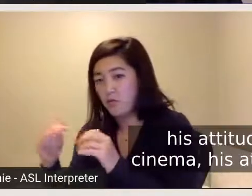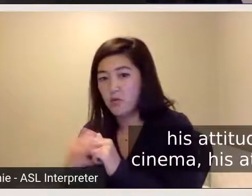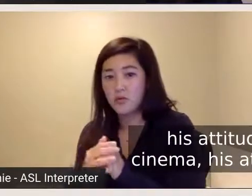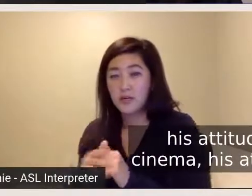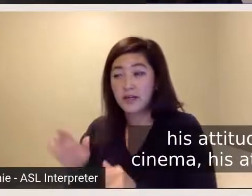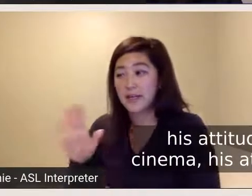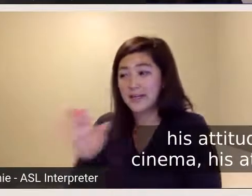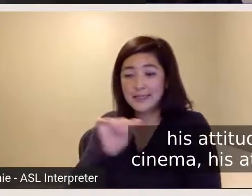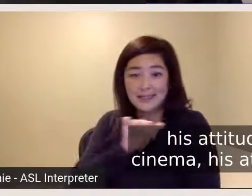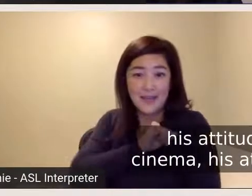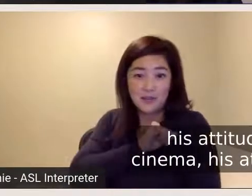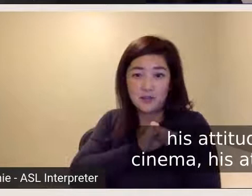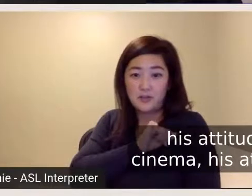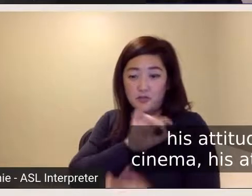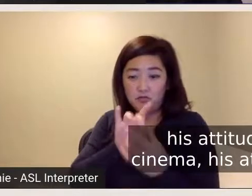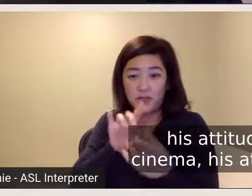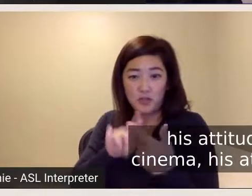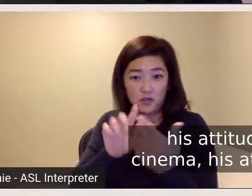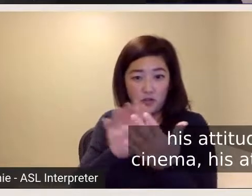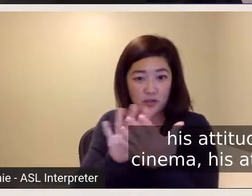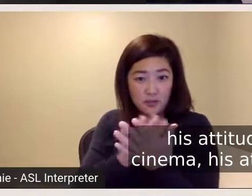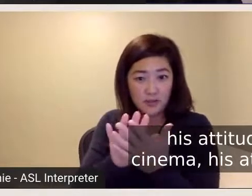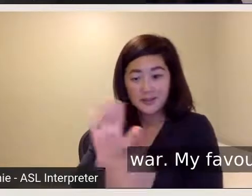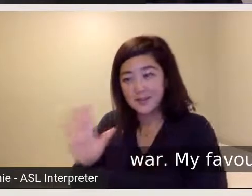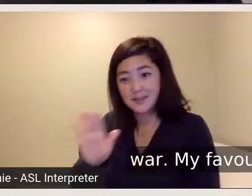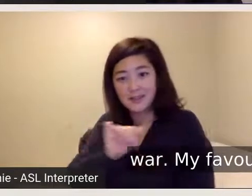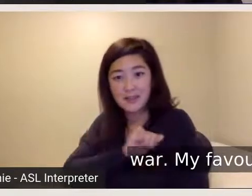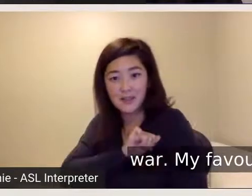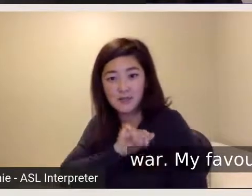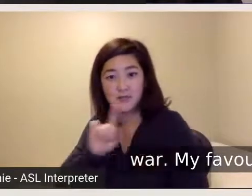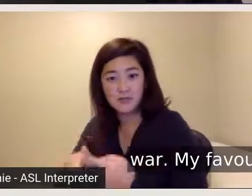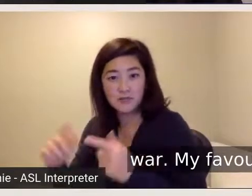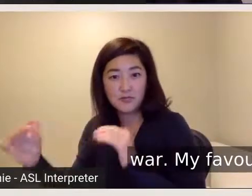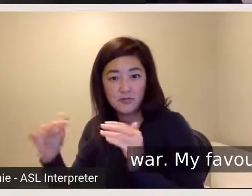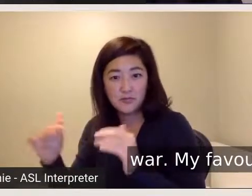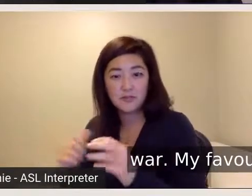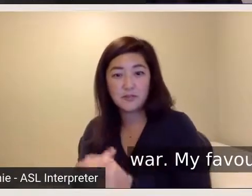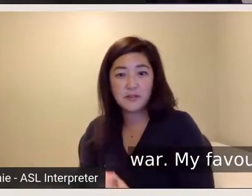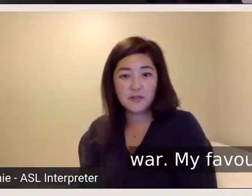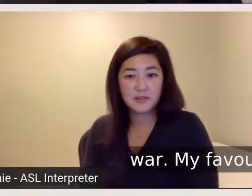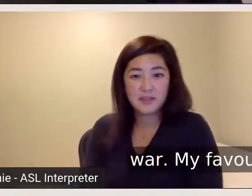attitude toward cinema, his attitude toward the war.